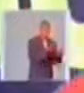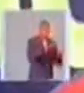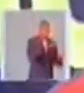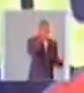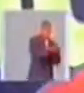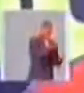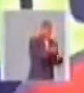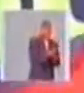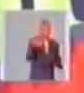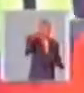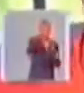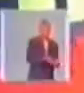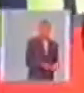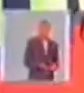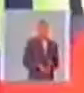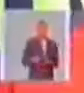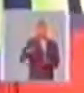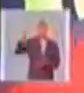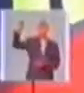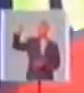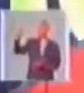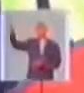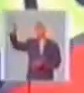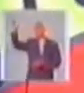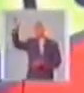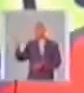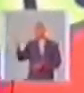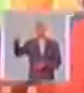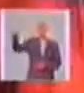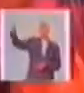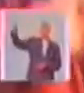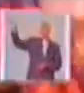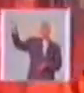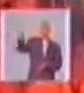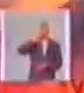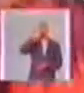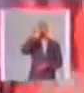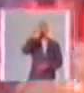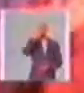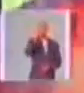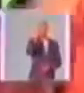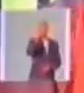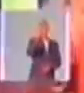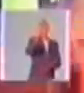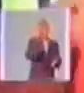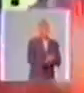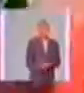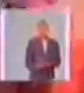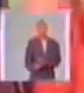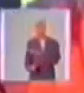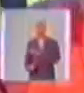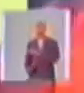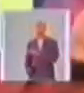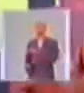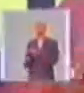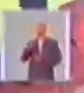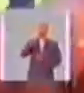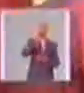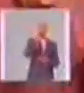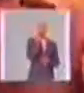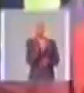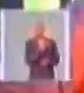Sakra. Malachi chapter 3, or of what would you mean? And you know, credit Biarada, or so put Biaro, go to Malachi 3. Now, what